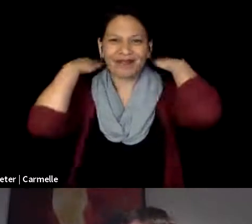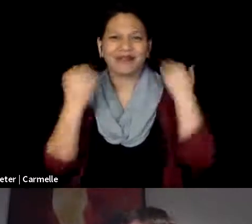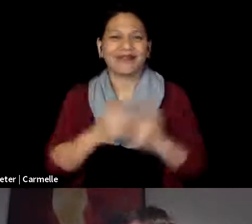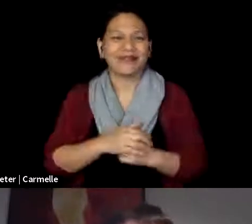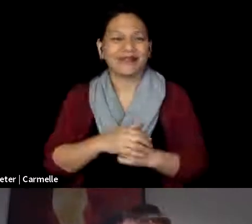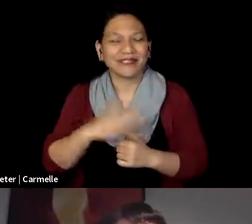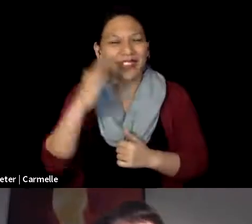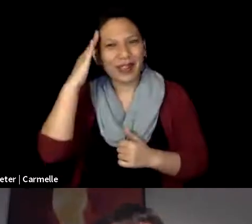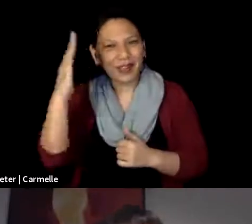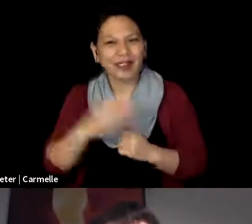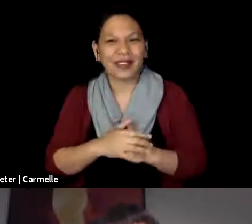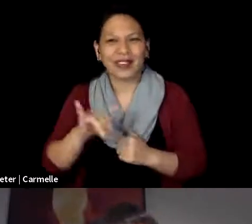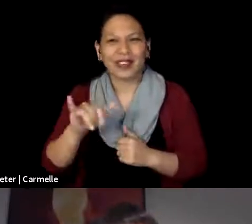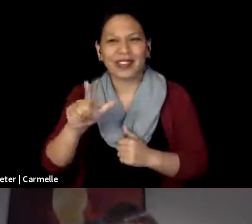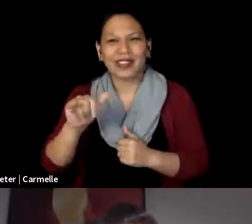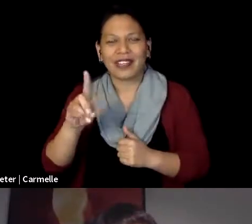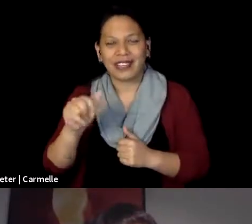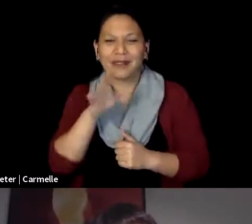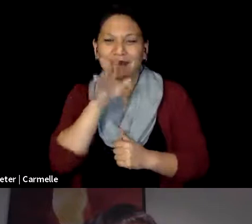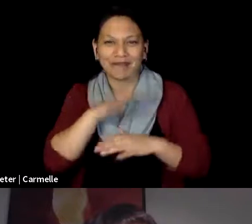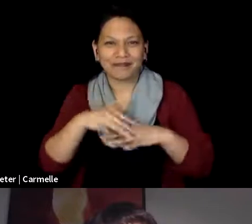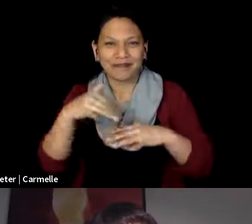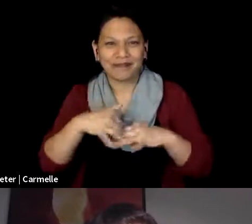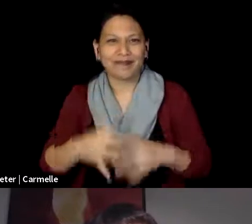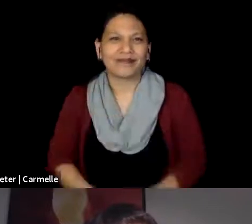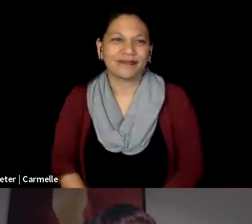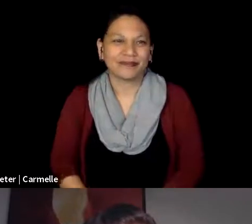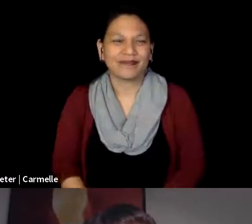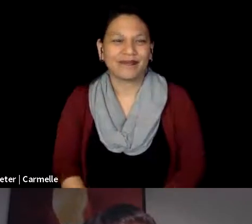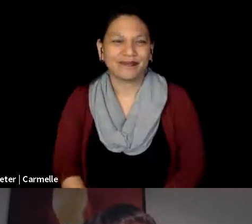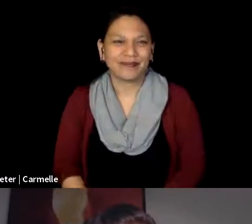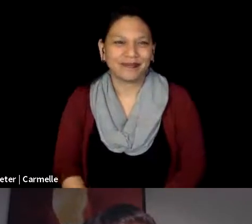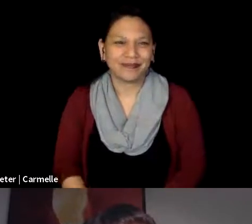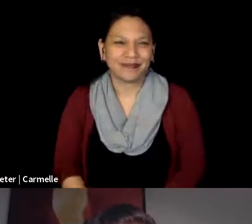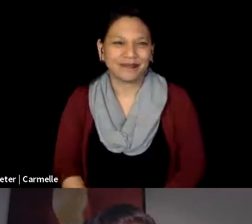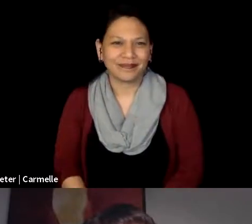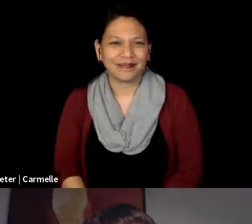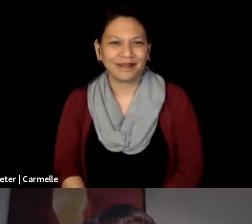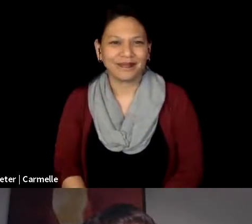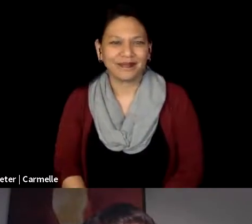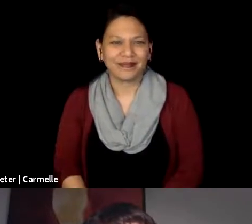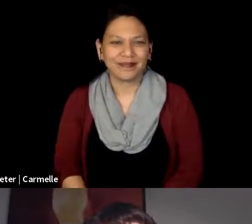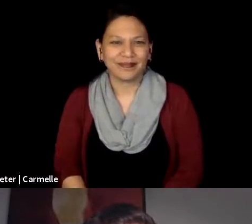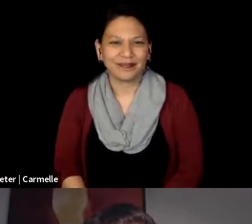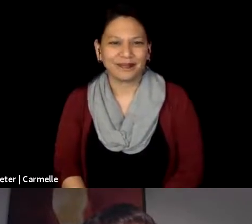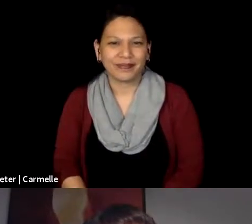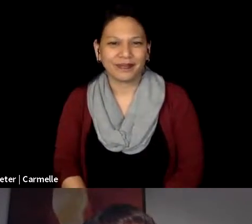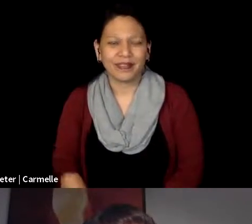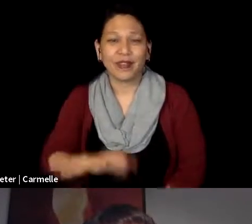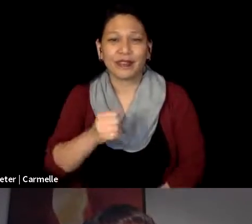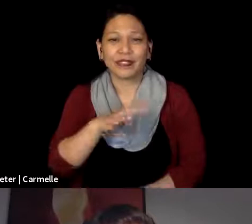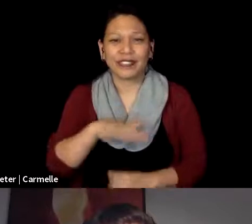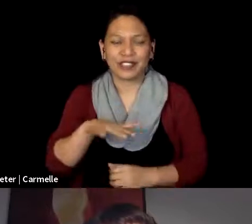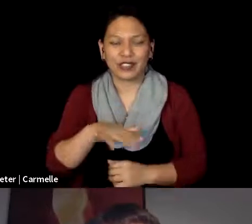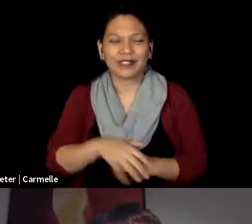Ani bojo, Yolanda Nindishnikas, Kishipa Mang, Nindigo Ojibwe Mang, Makwanindo Dem, Fort William First Nation in